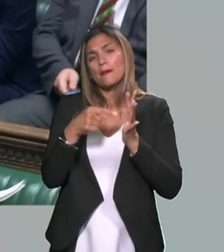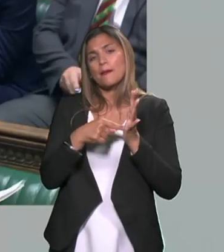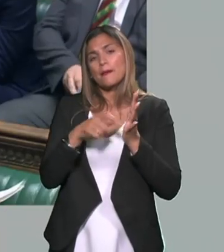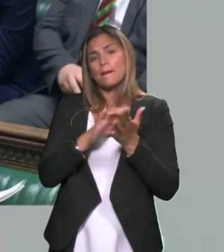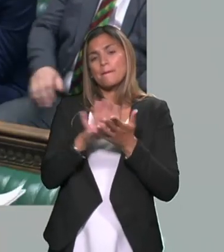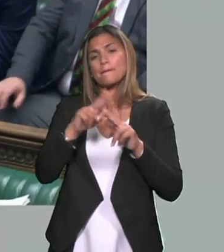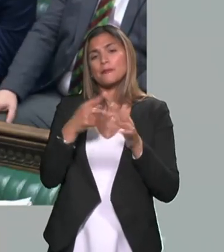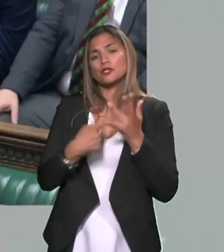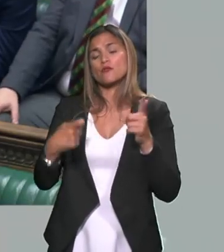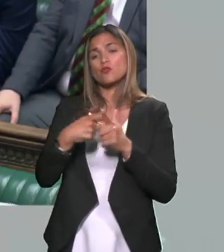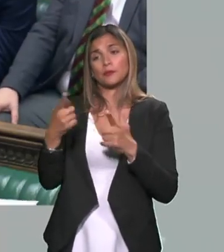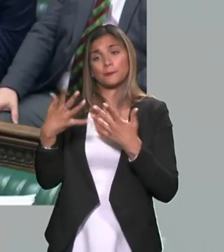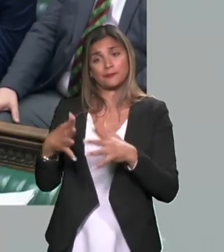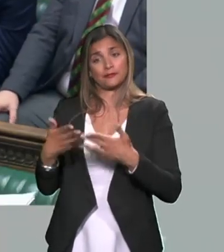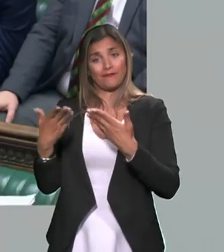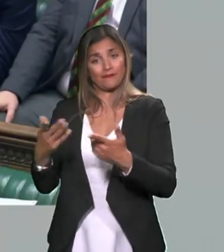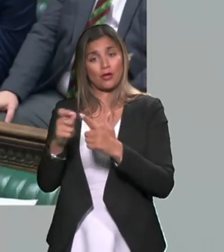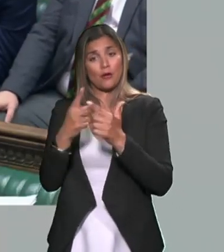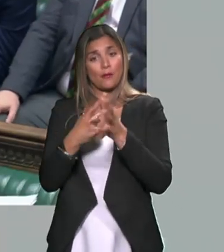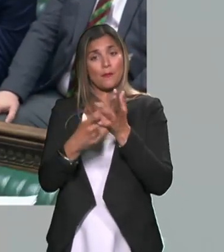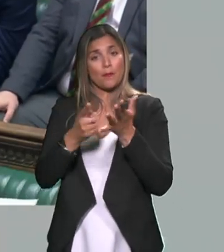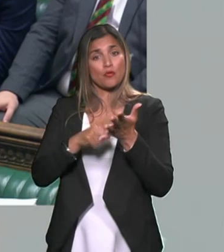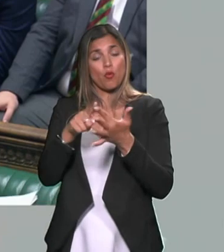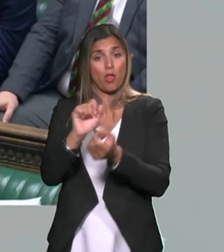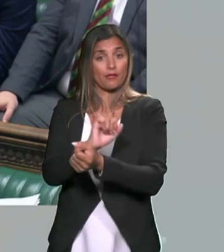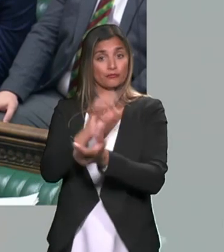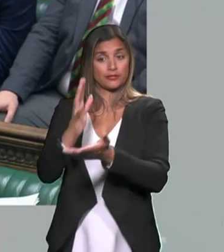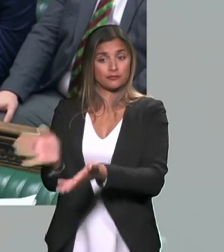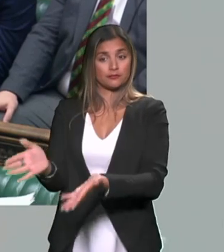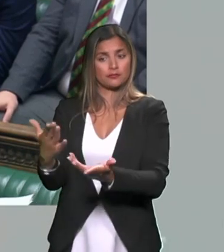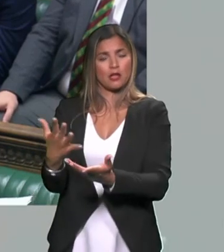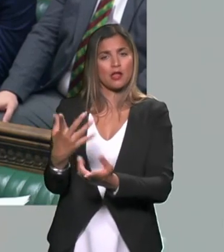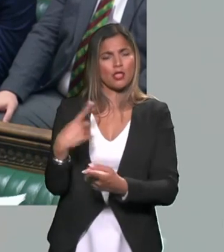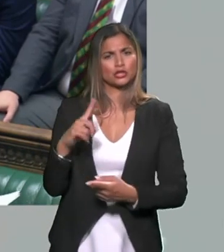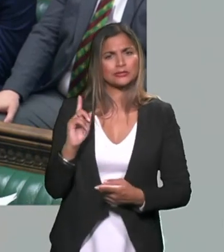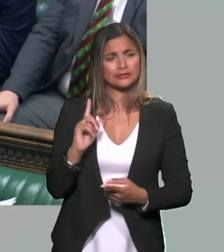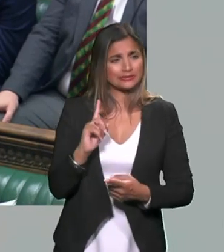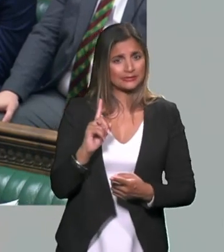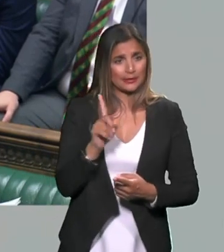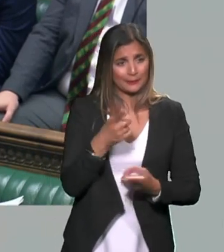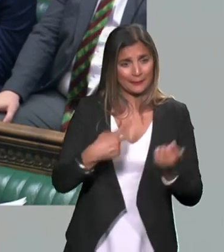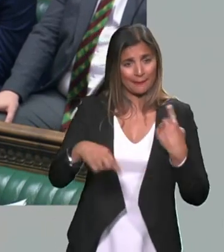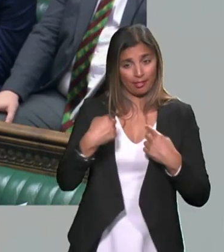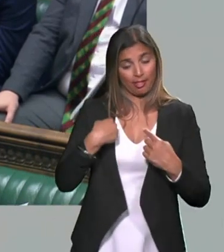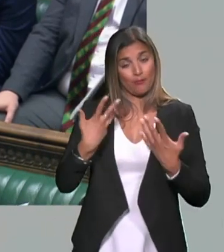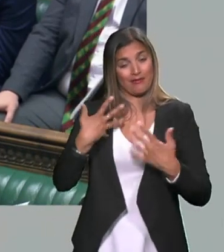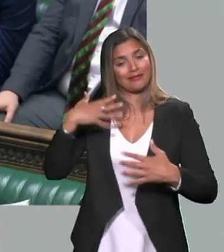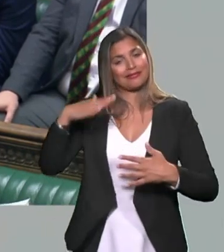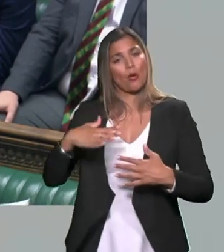Independent Parole Board in the face of enormous opposition from whistleblowers and my South Leicestershire